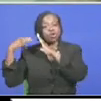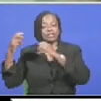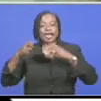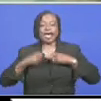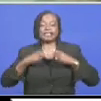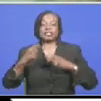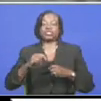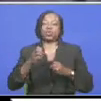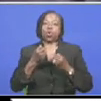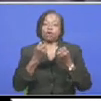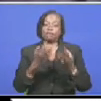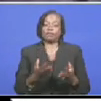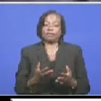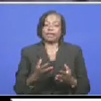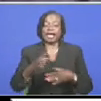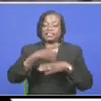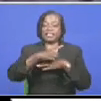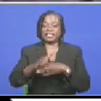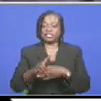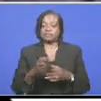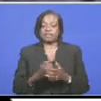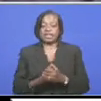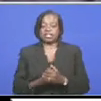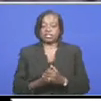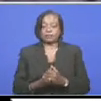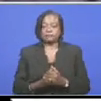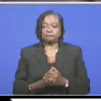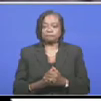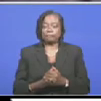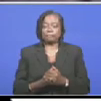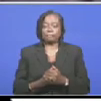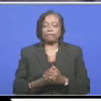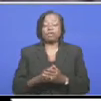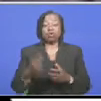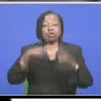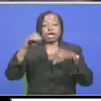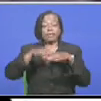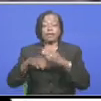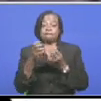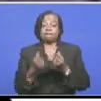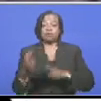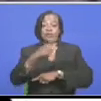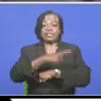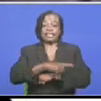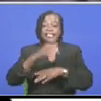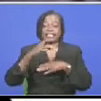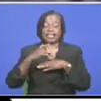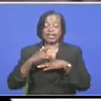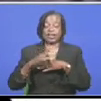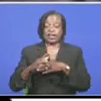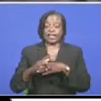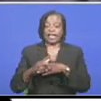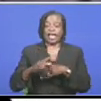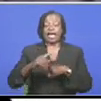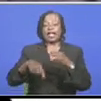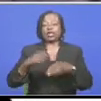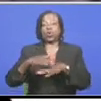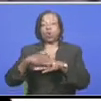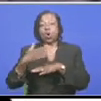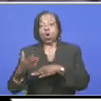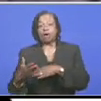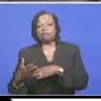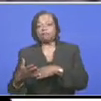destination. What we found this year is that most agents have actually come in a few days early and gone off property to see a little bit of the